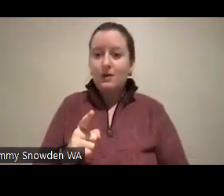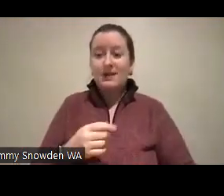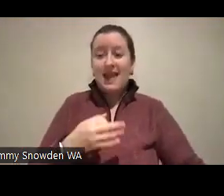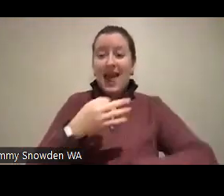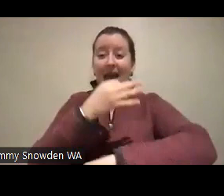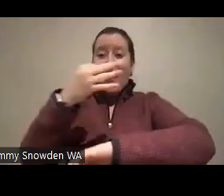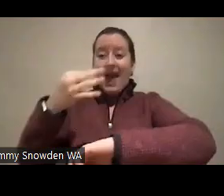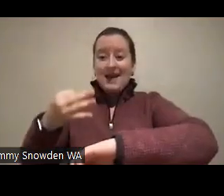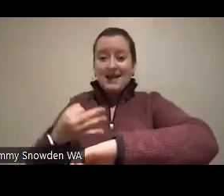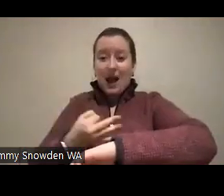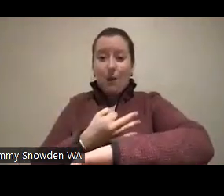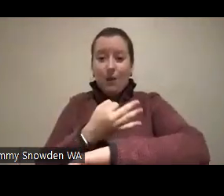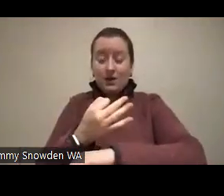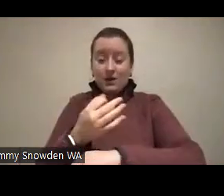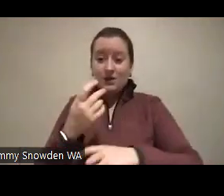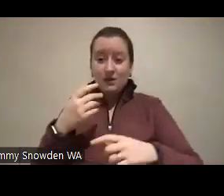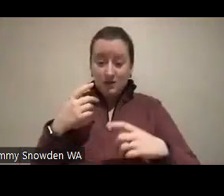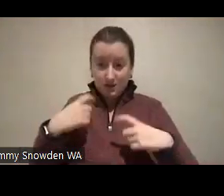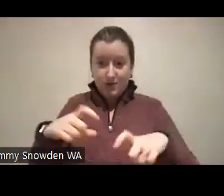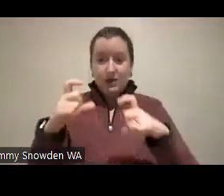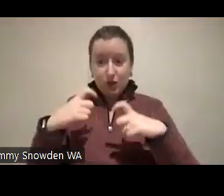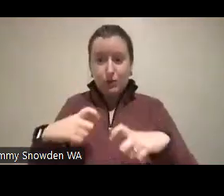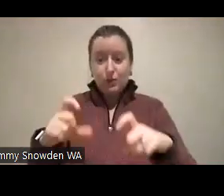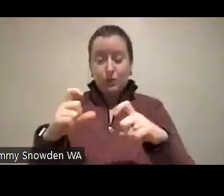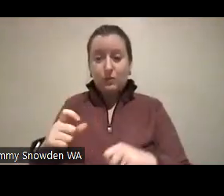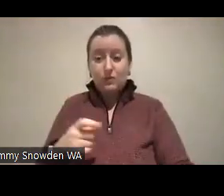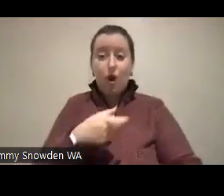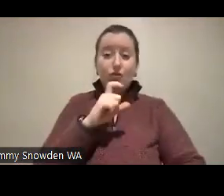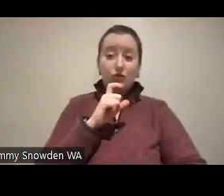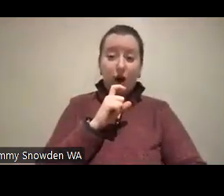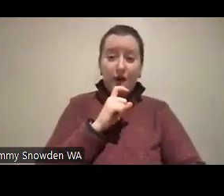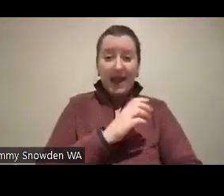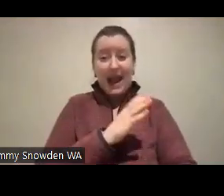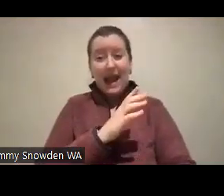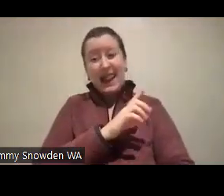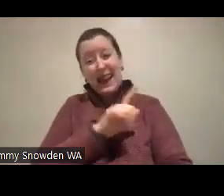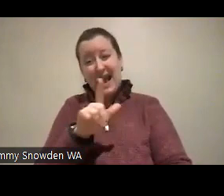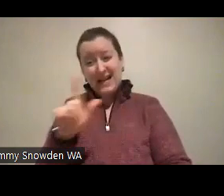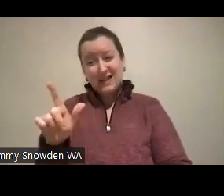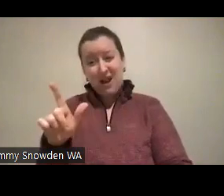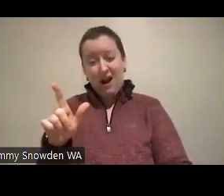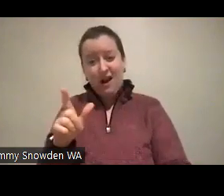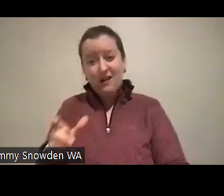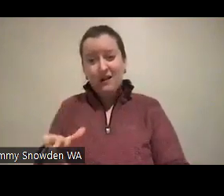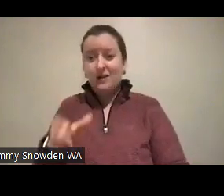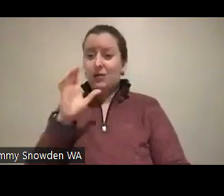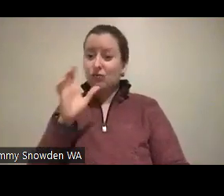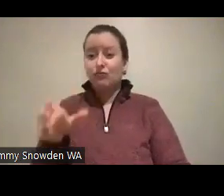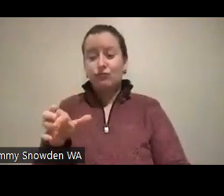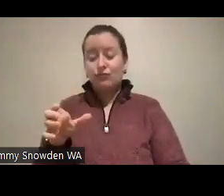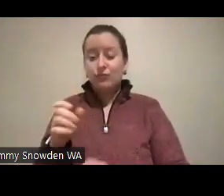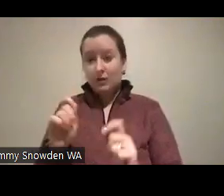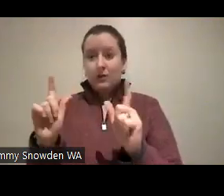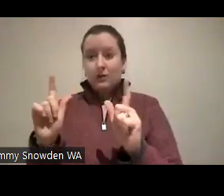actually it can hinder the quality of your sleep. I know with me, if I have 1 glass of wine, it's okay. But if I